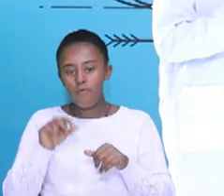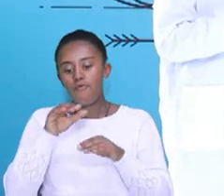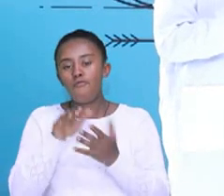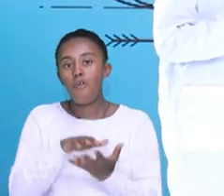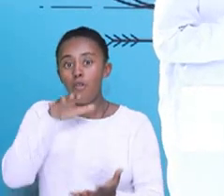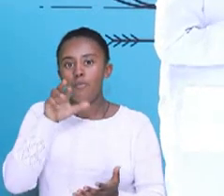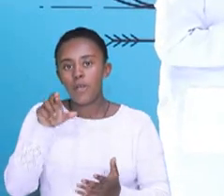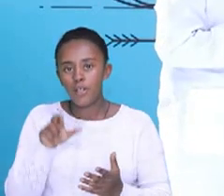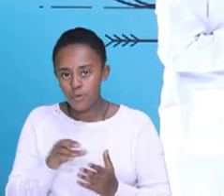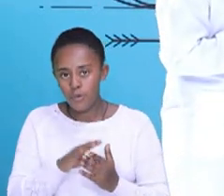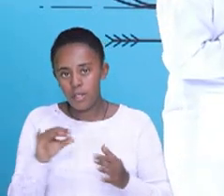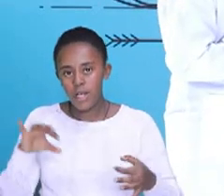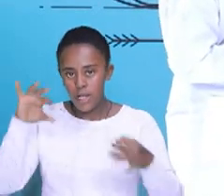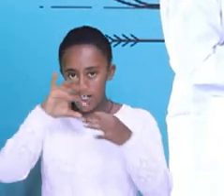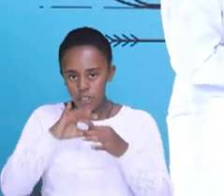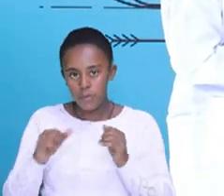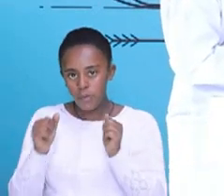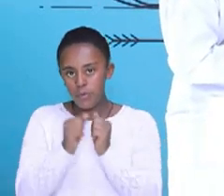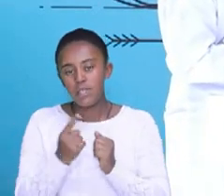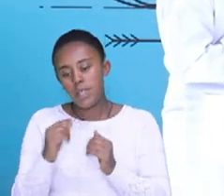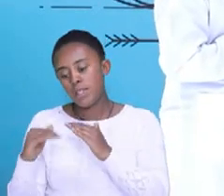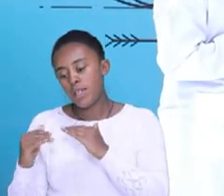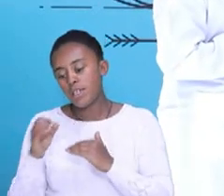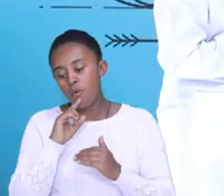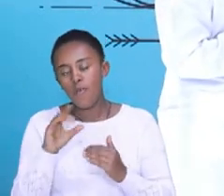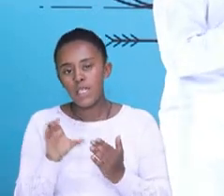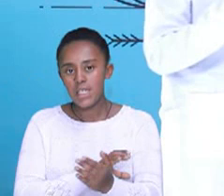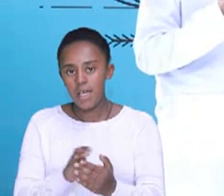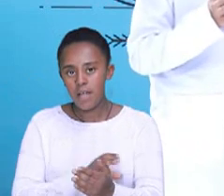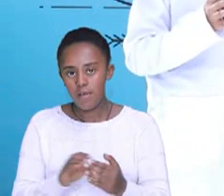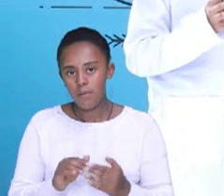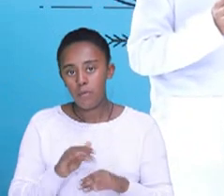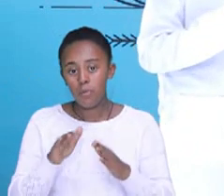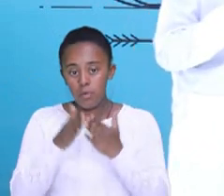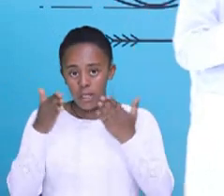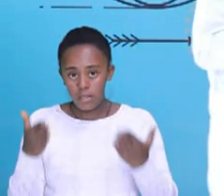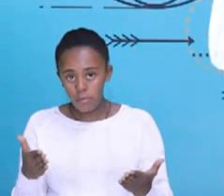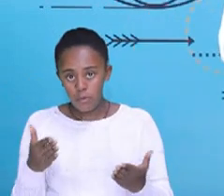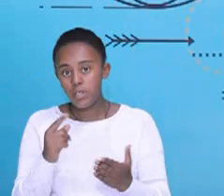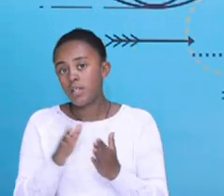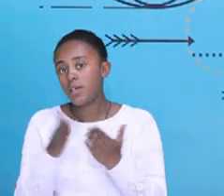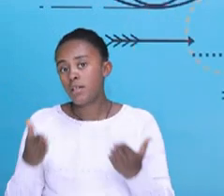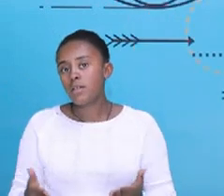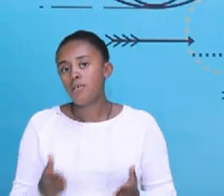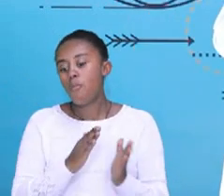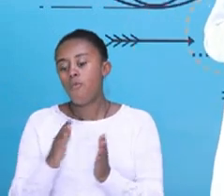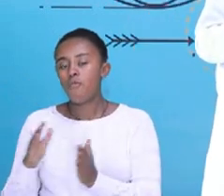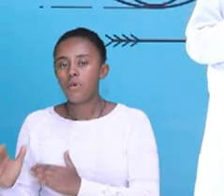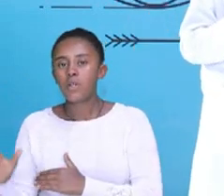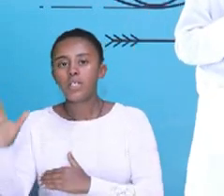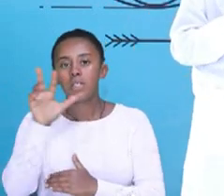with its relation with the size of the cell. On your textbook, the textbook provided